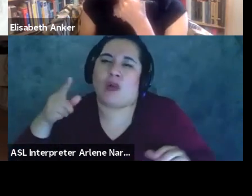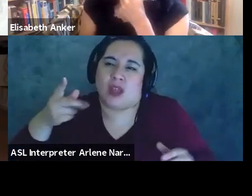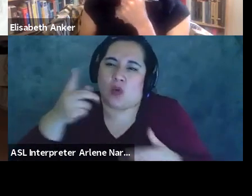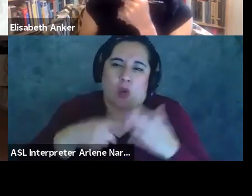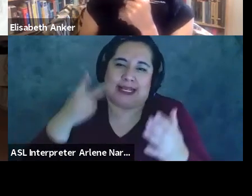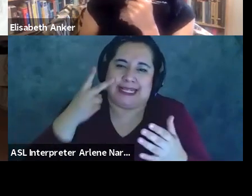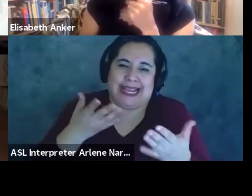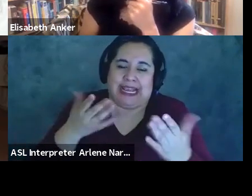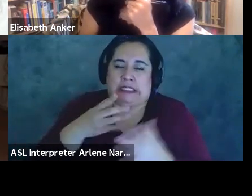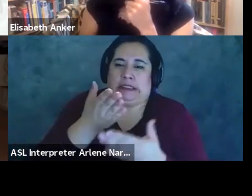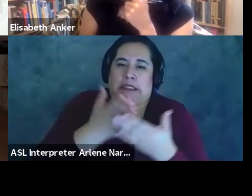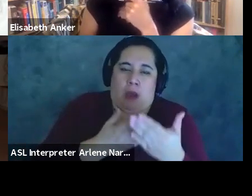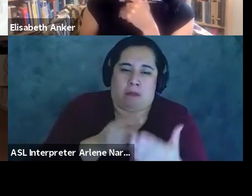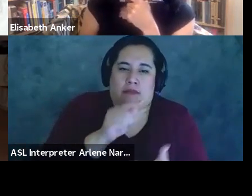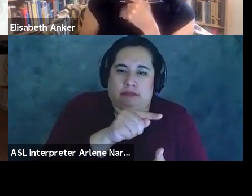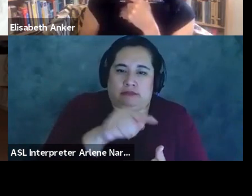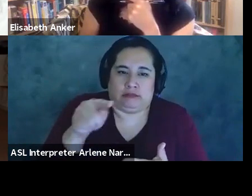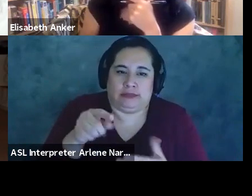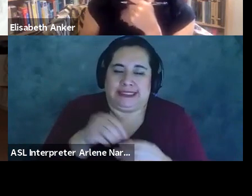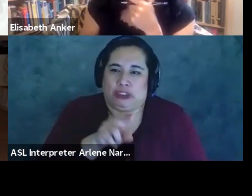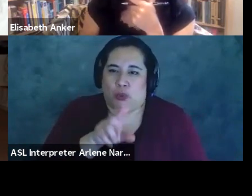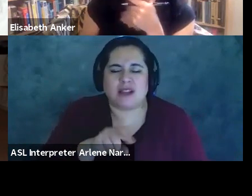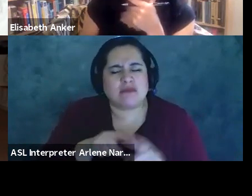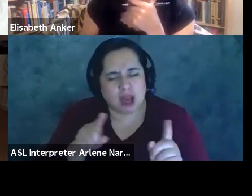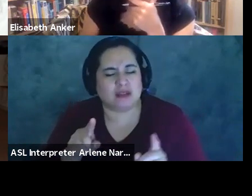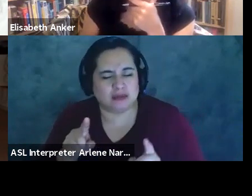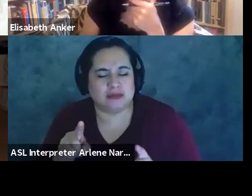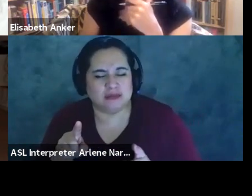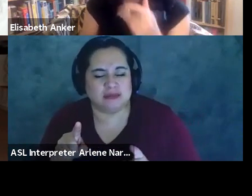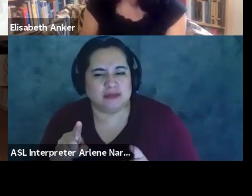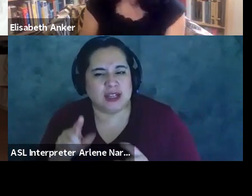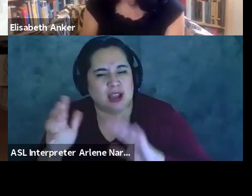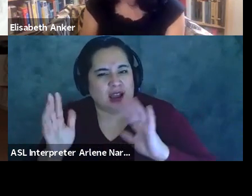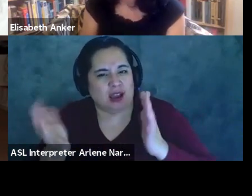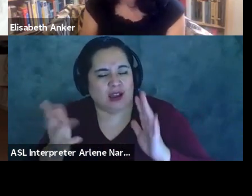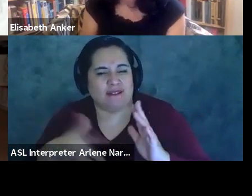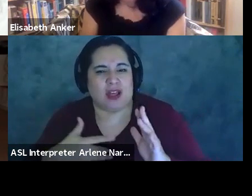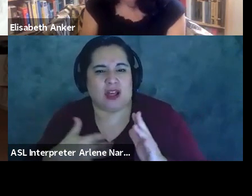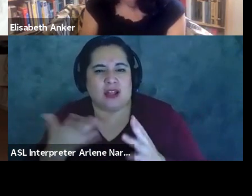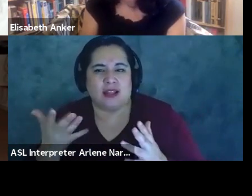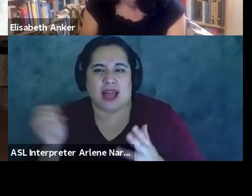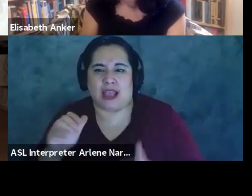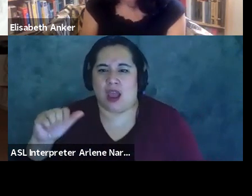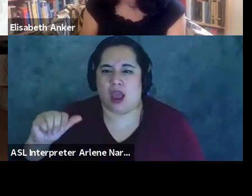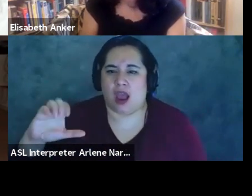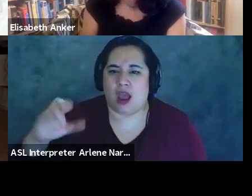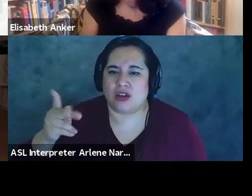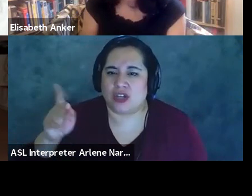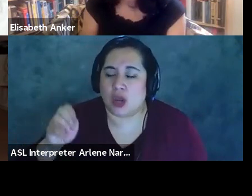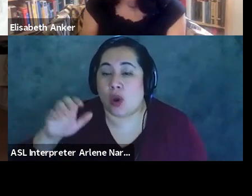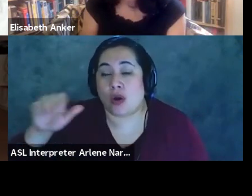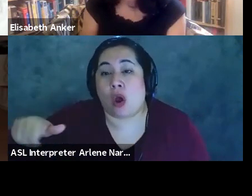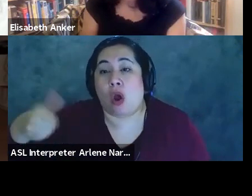in certain registers in the US, but a kind of, what Achille in other work is called